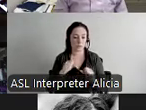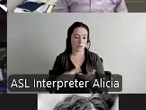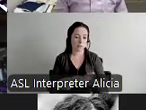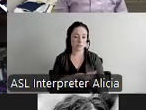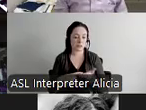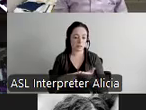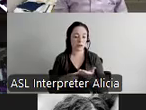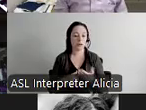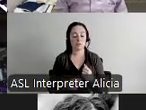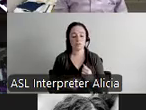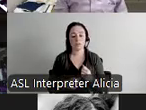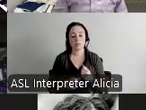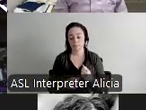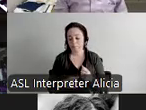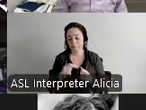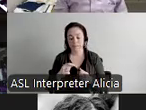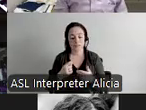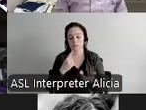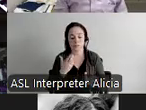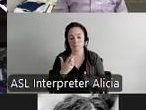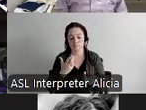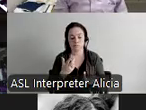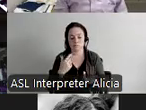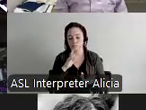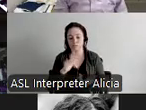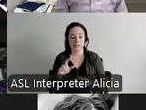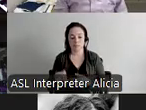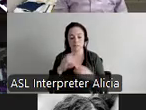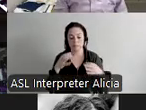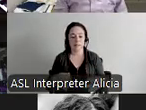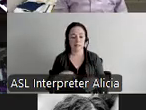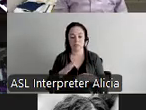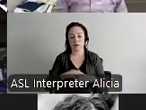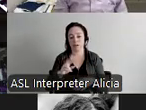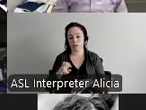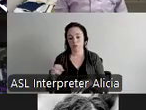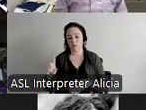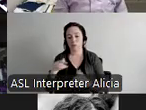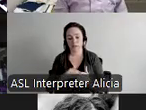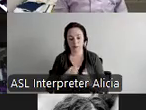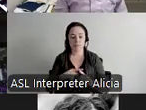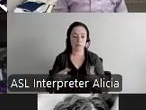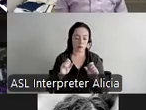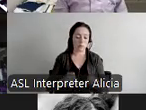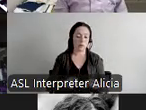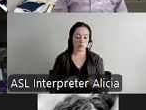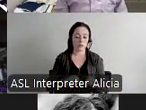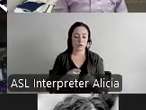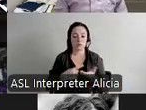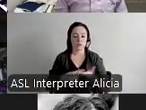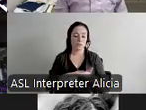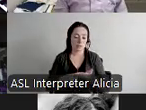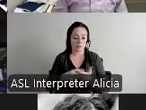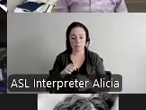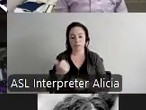this season. At the very least, we need to make a decision on that $201,000, but we could also be talking about